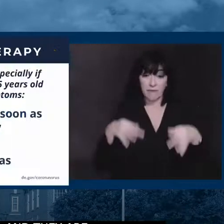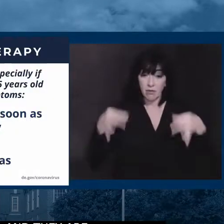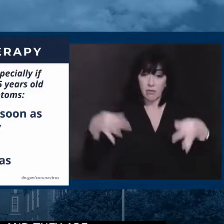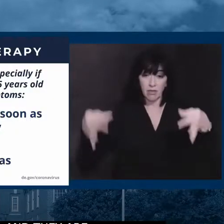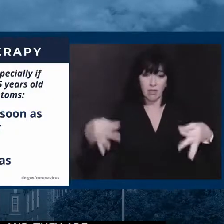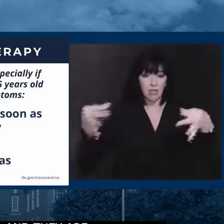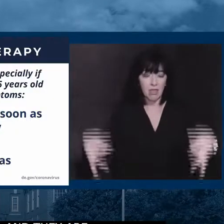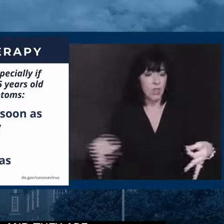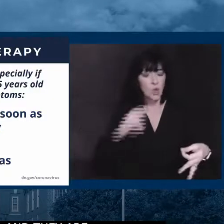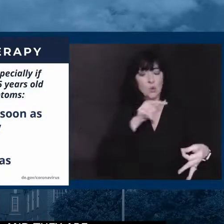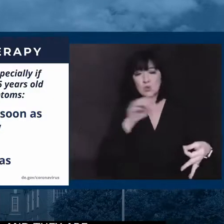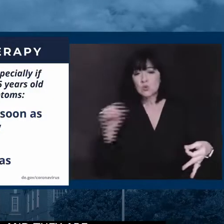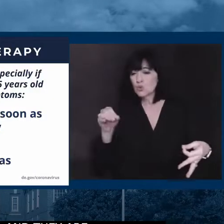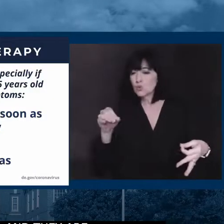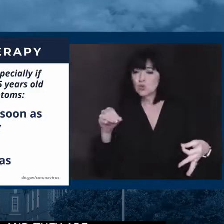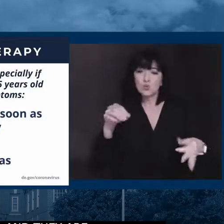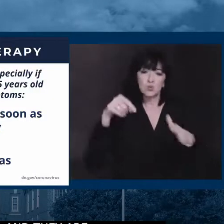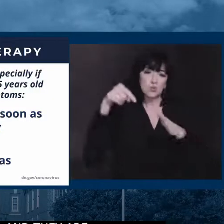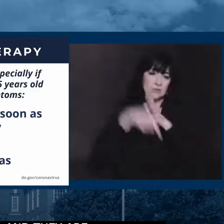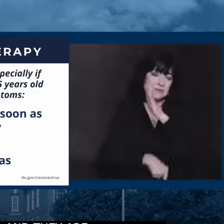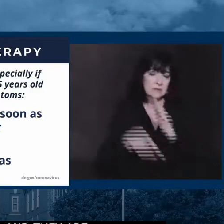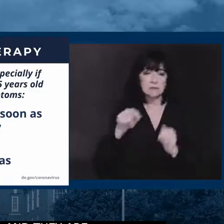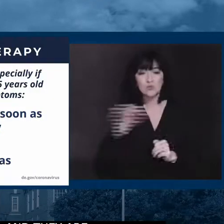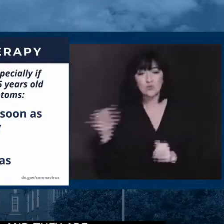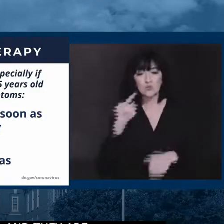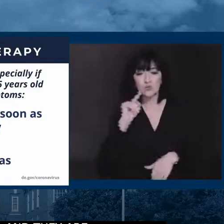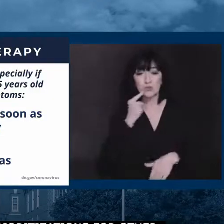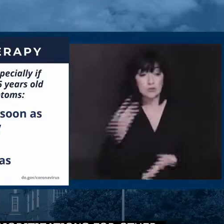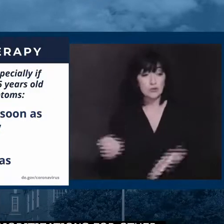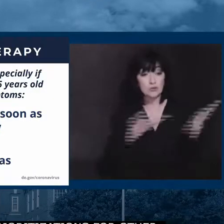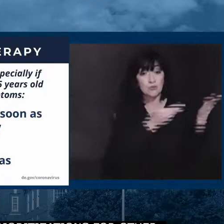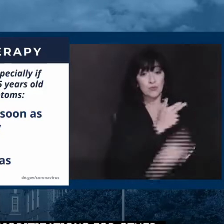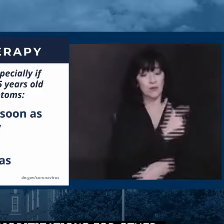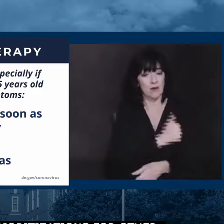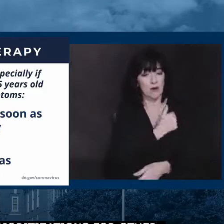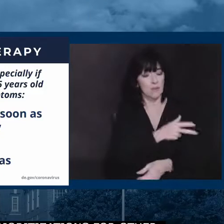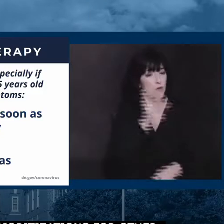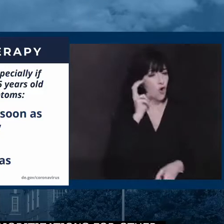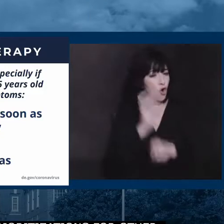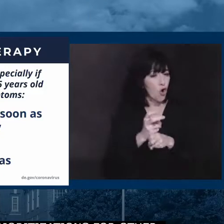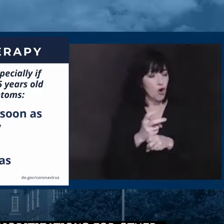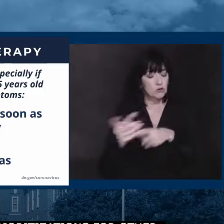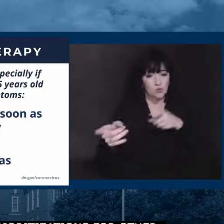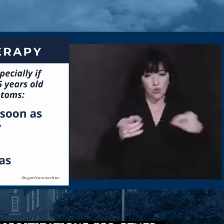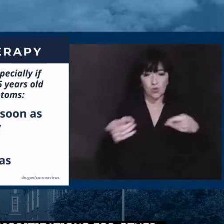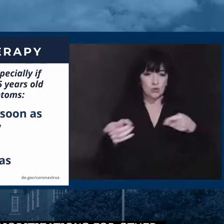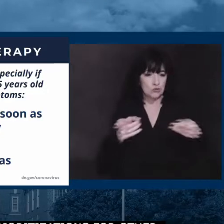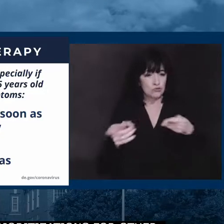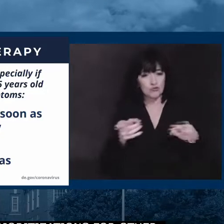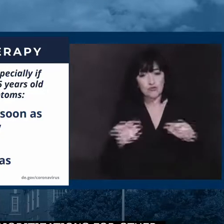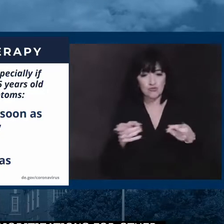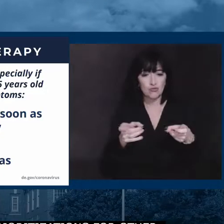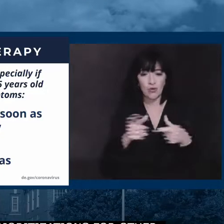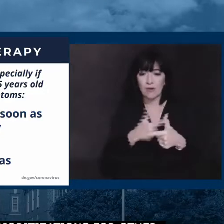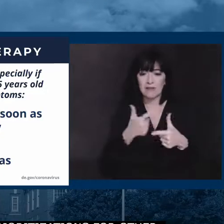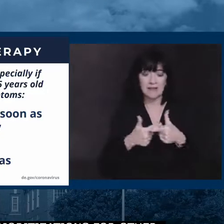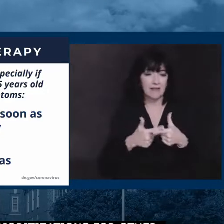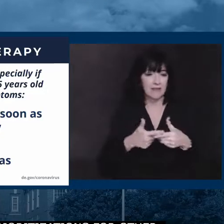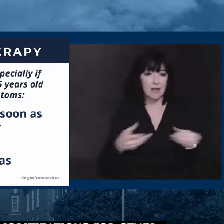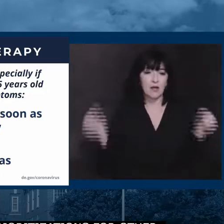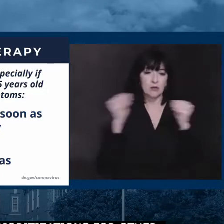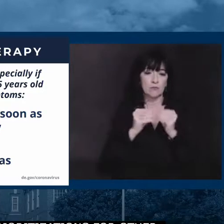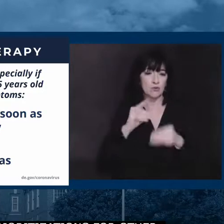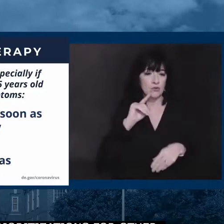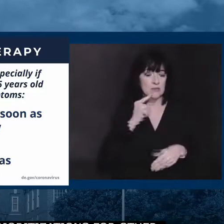Dr. Birx recommended in her visit here was to make sure that we're using monoclonal